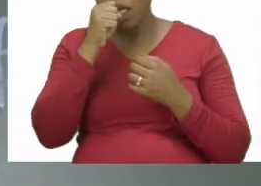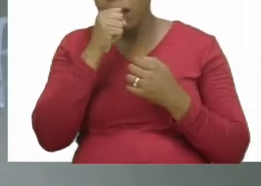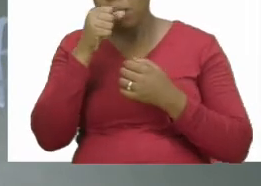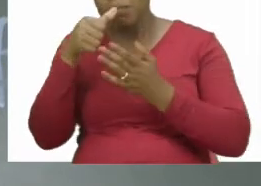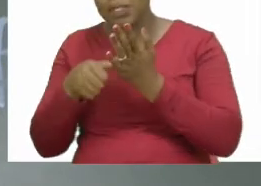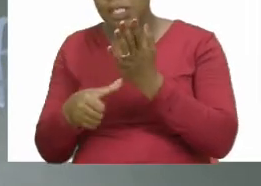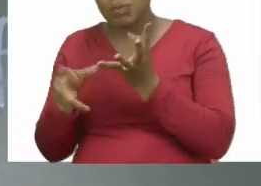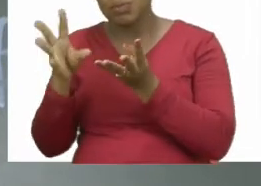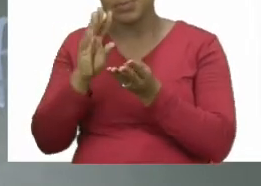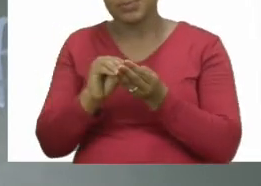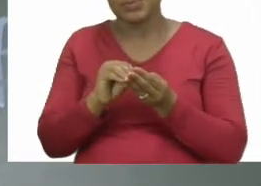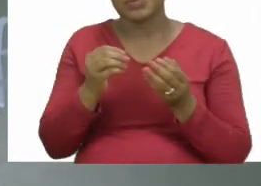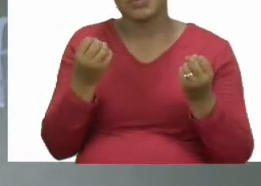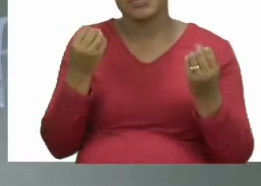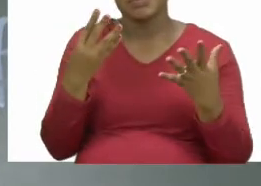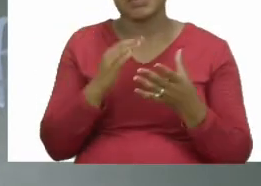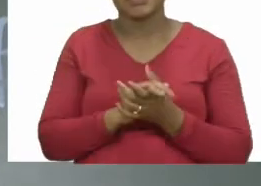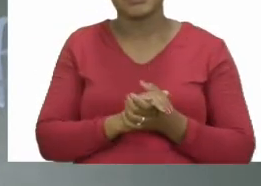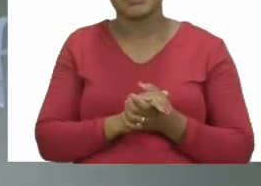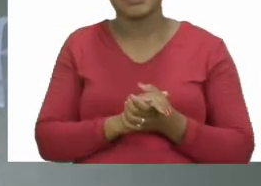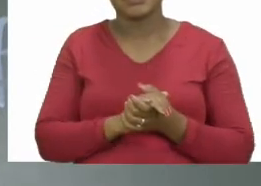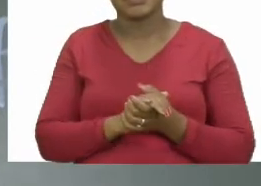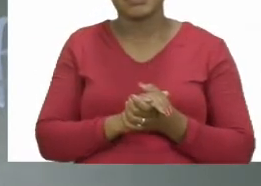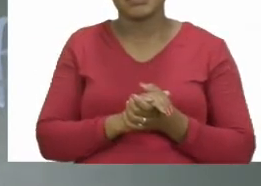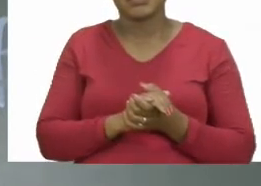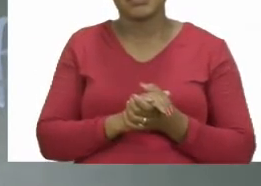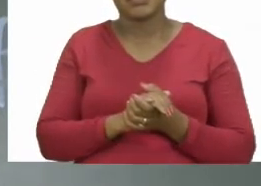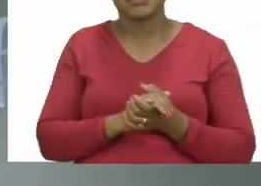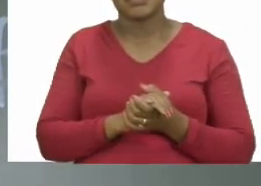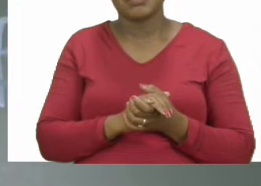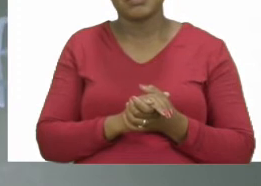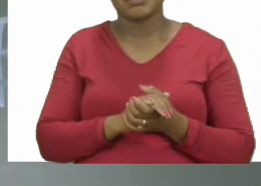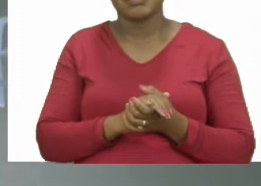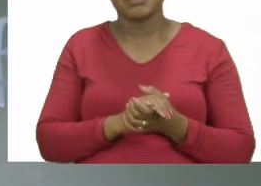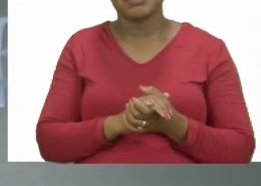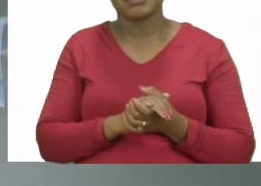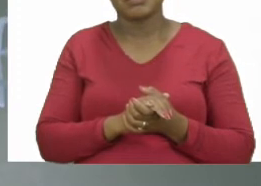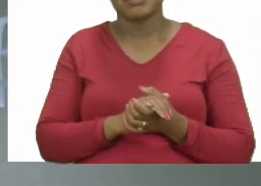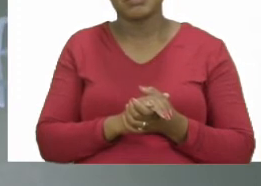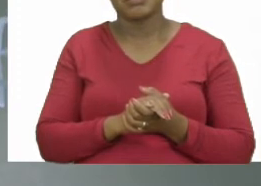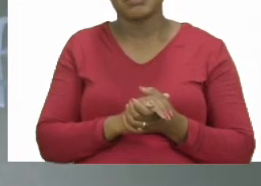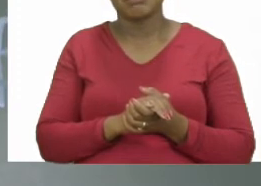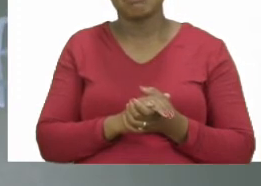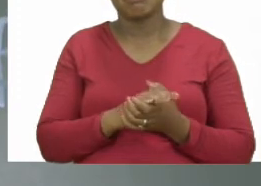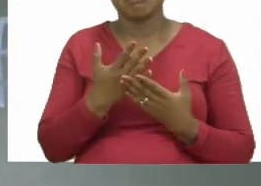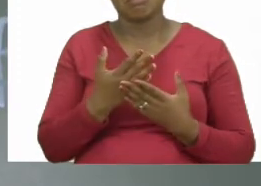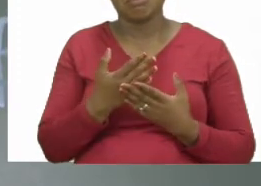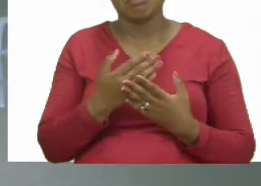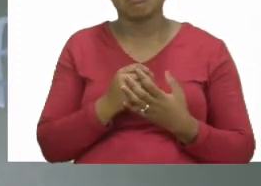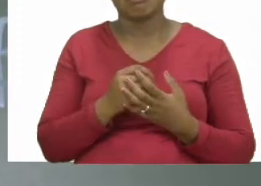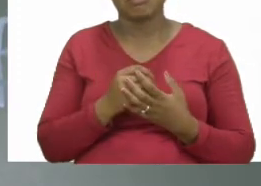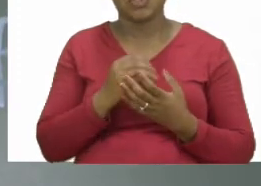together to get your total. Right. Now you will see I added all my